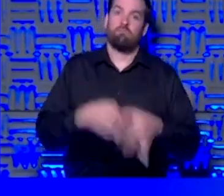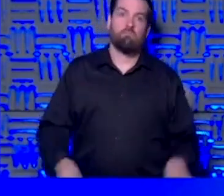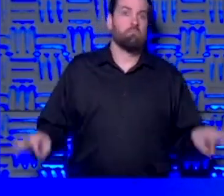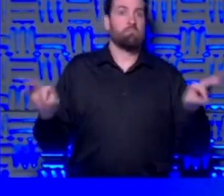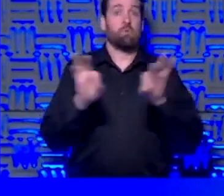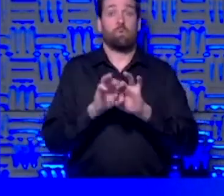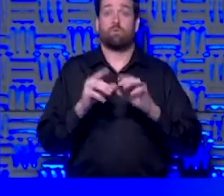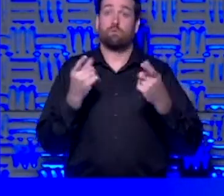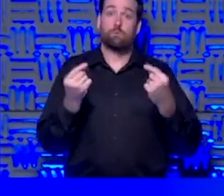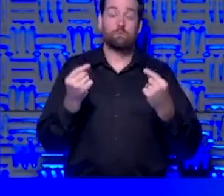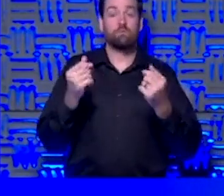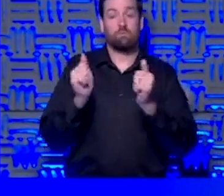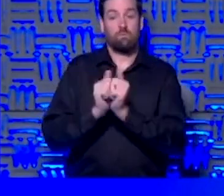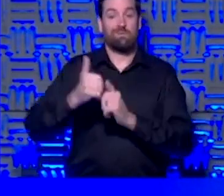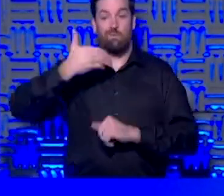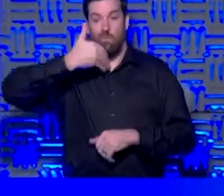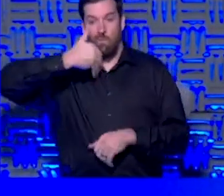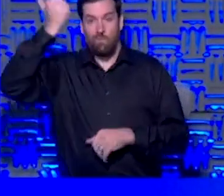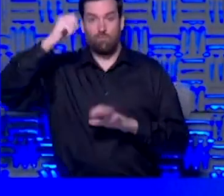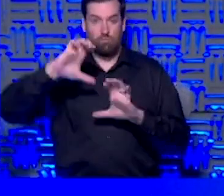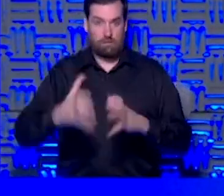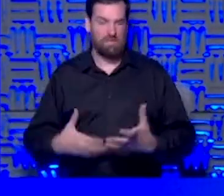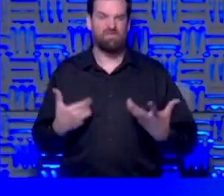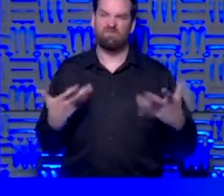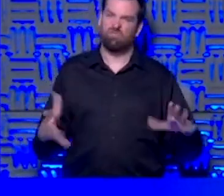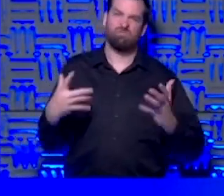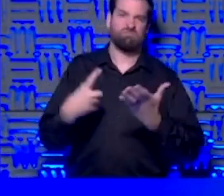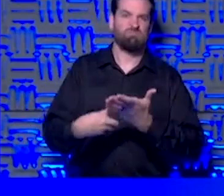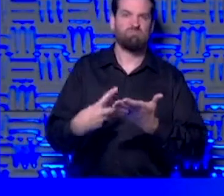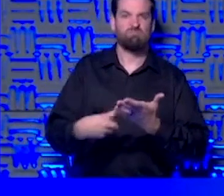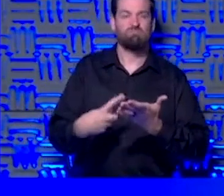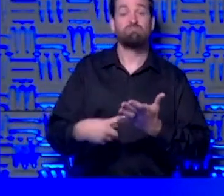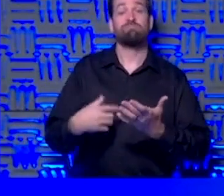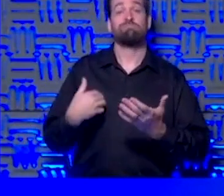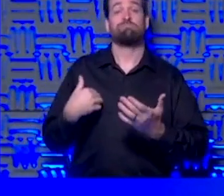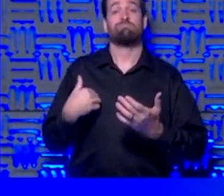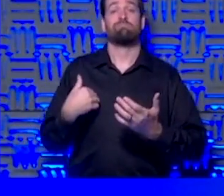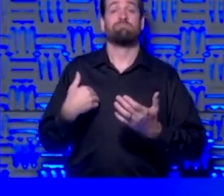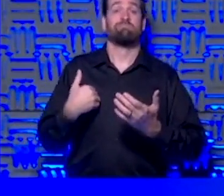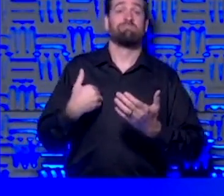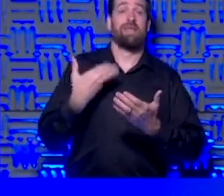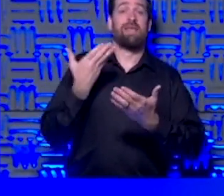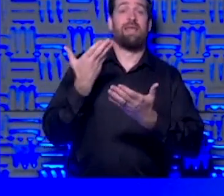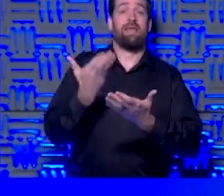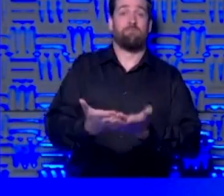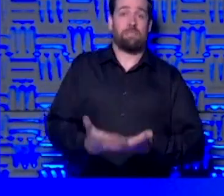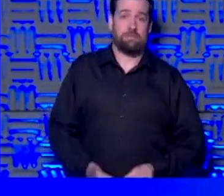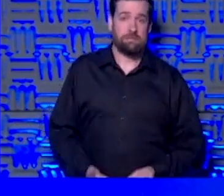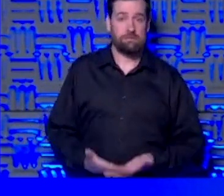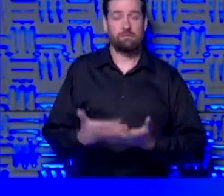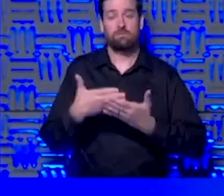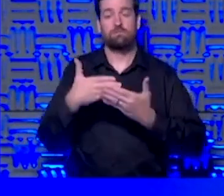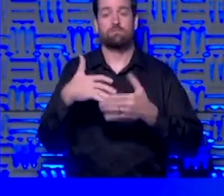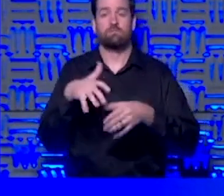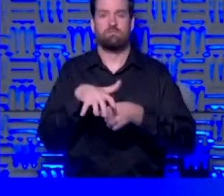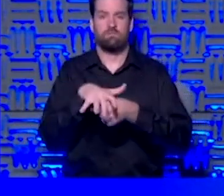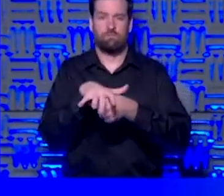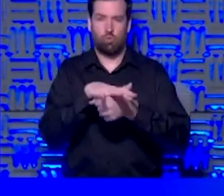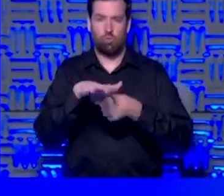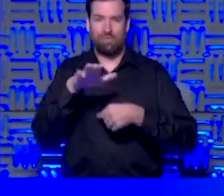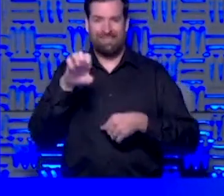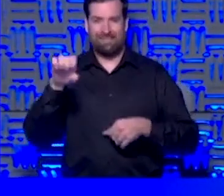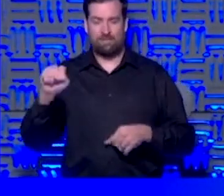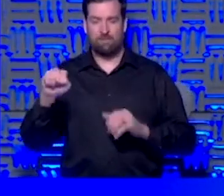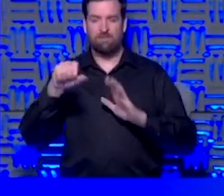can do, especially with the older classes? We've talked about this. And we have evidence based on the local cases in